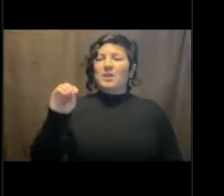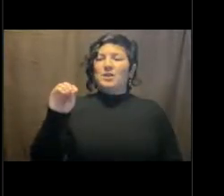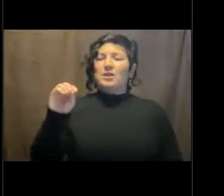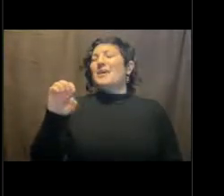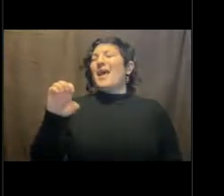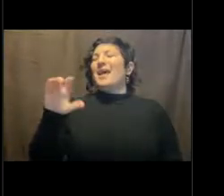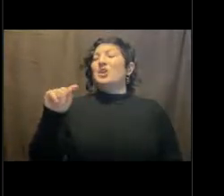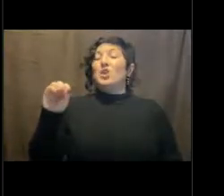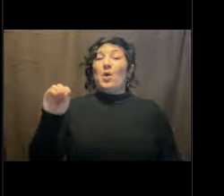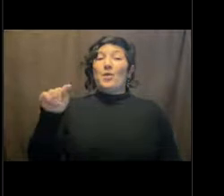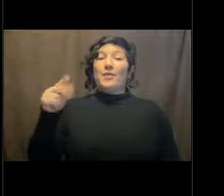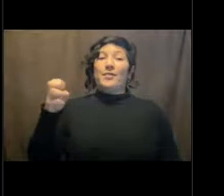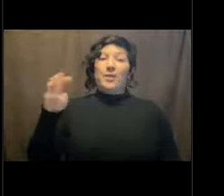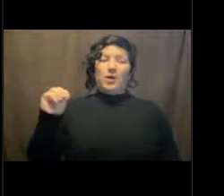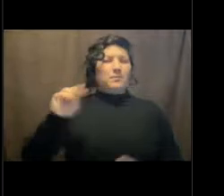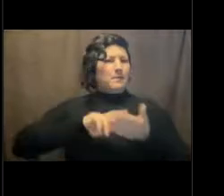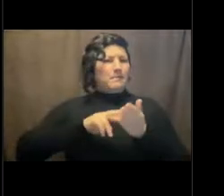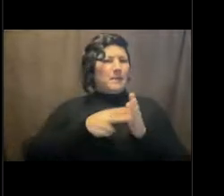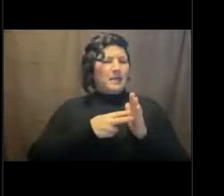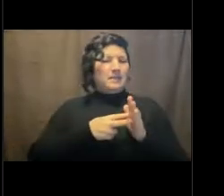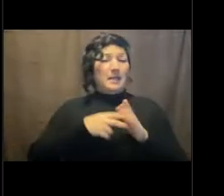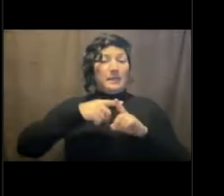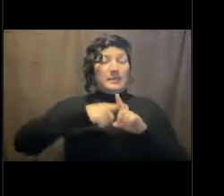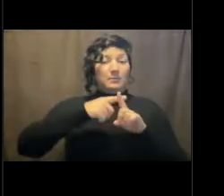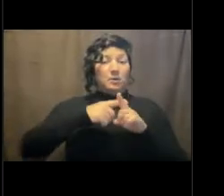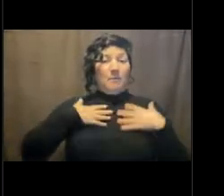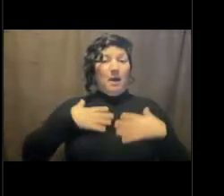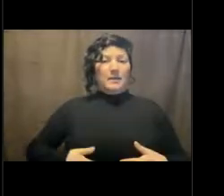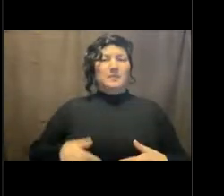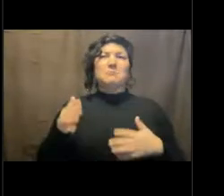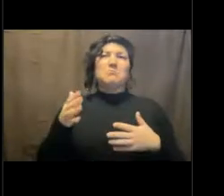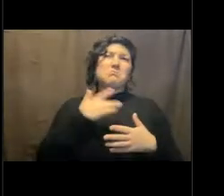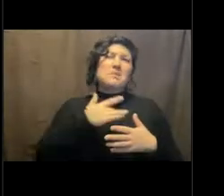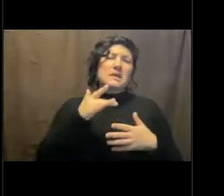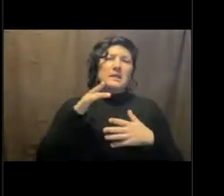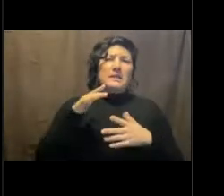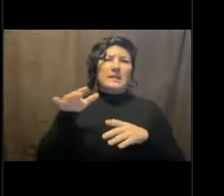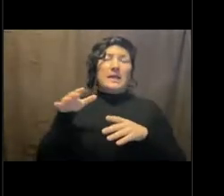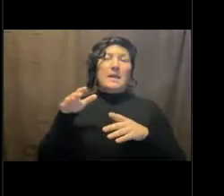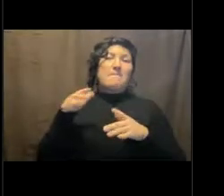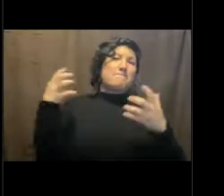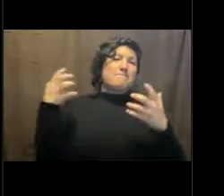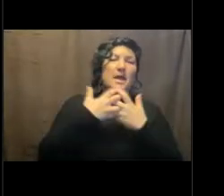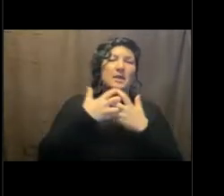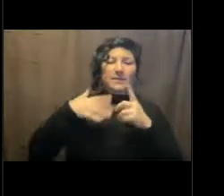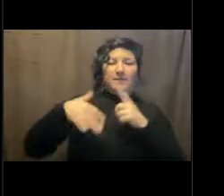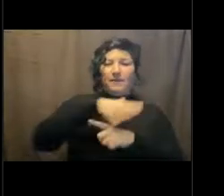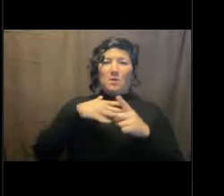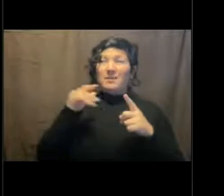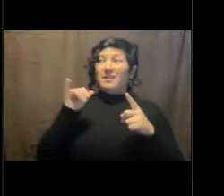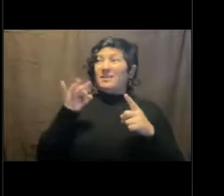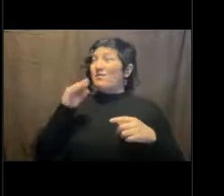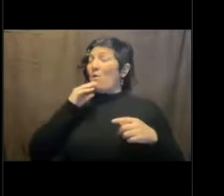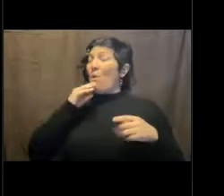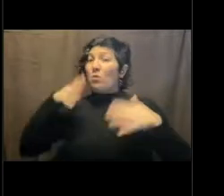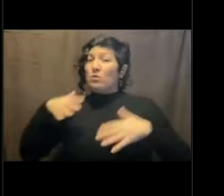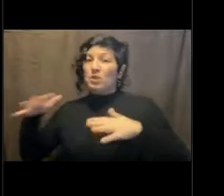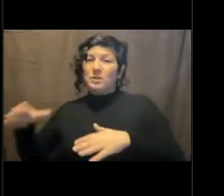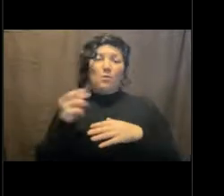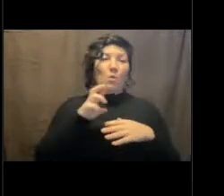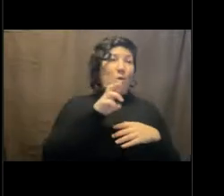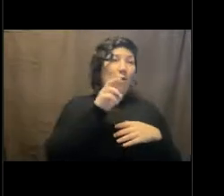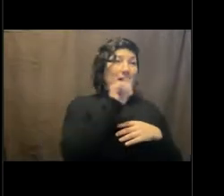means their body temperatures are typically about the same as the environment. So whether that environment is the ocean or the air around them.